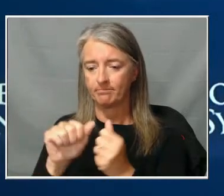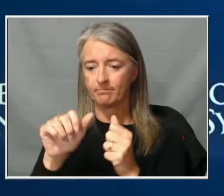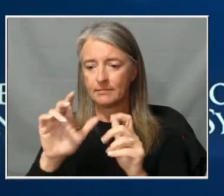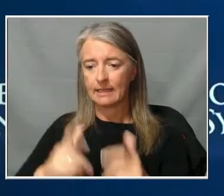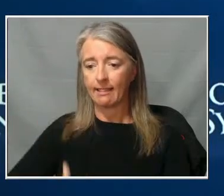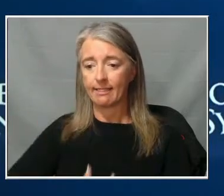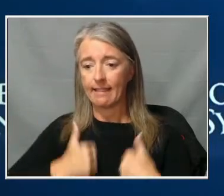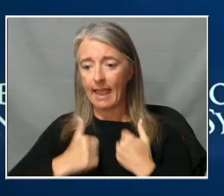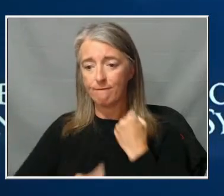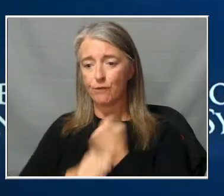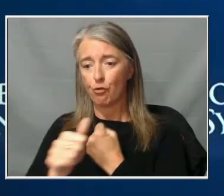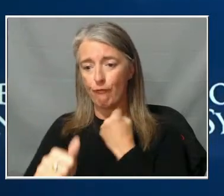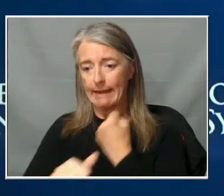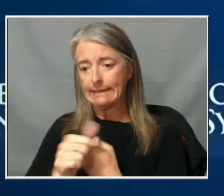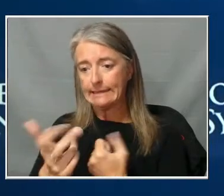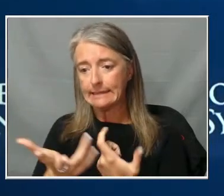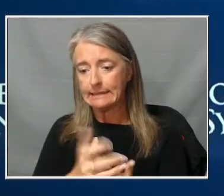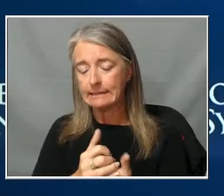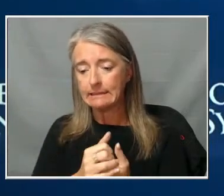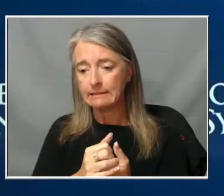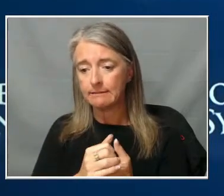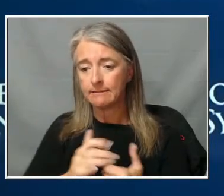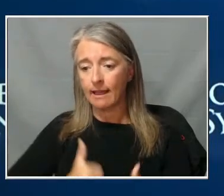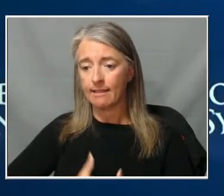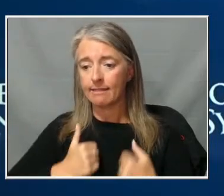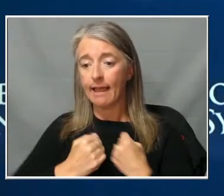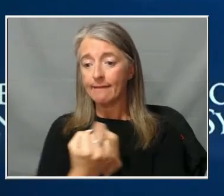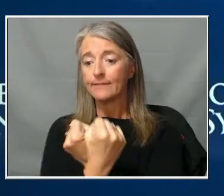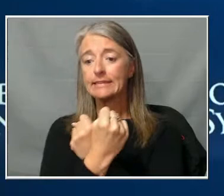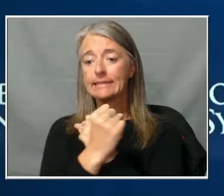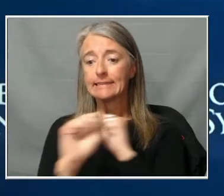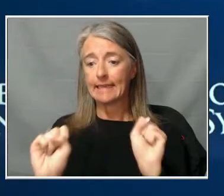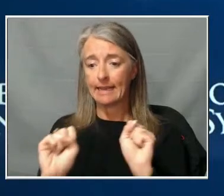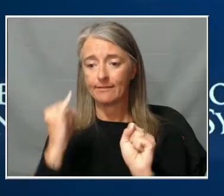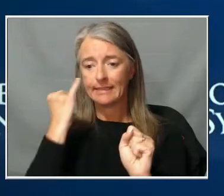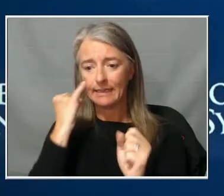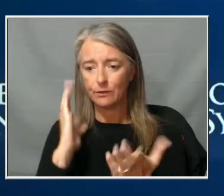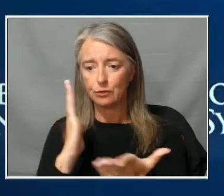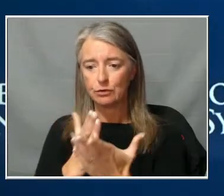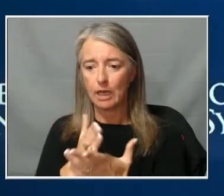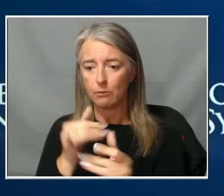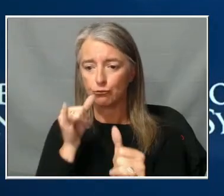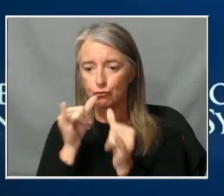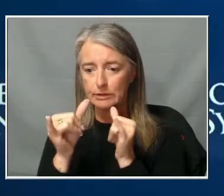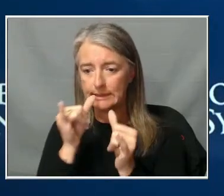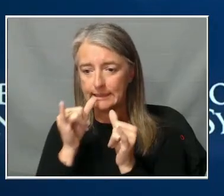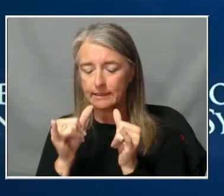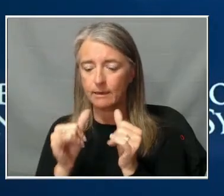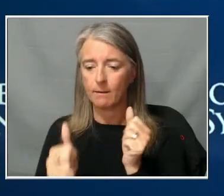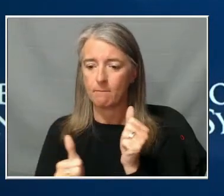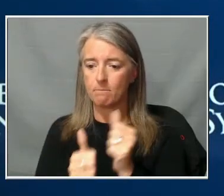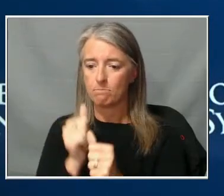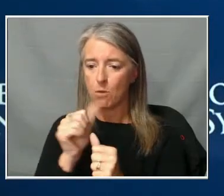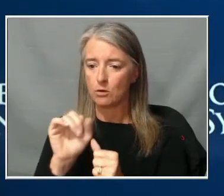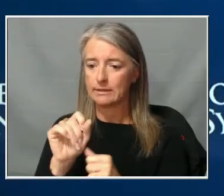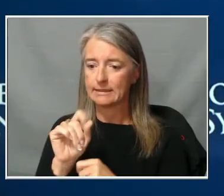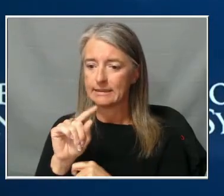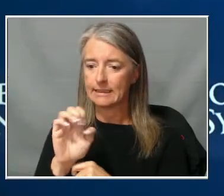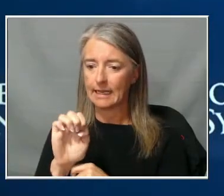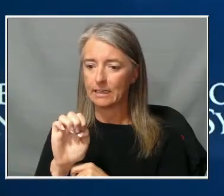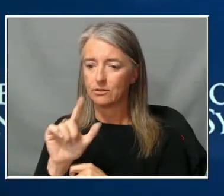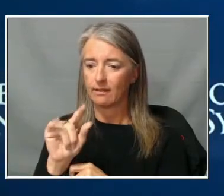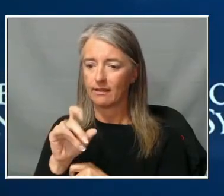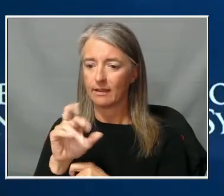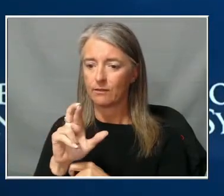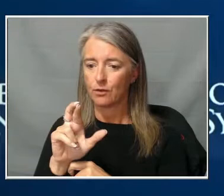life-threatening. And it can be life-saving if you stop drinking, because at almost every stage of liver disease, there's a